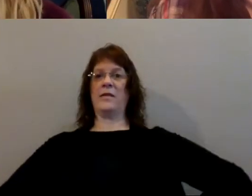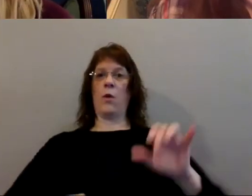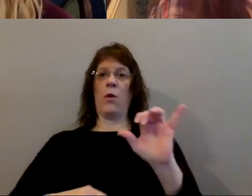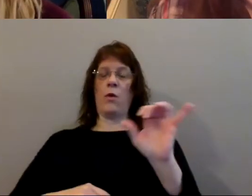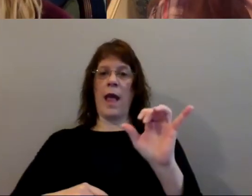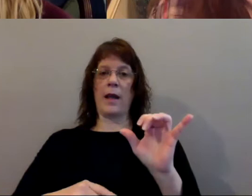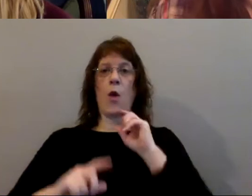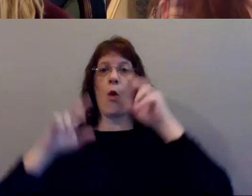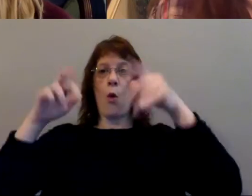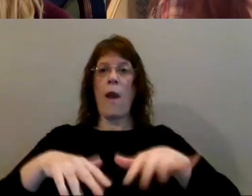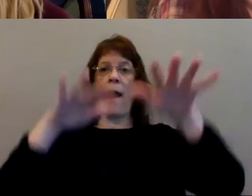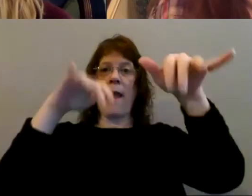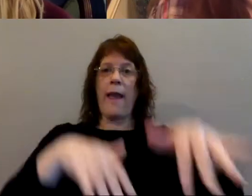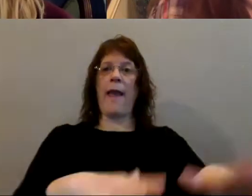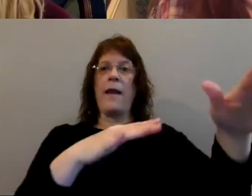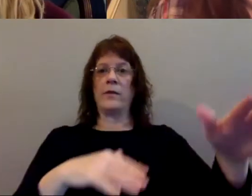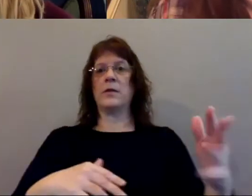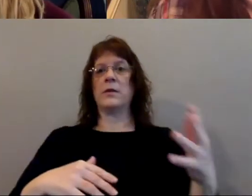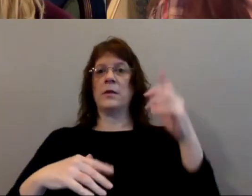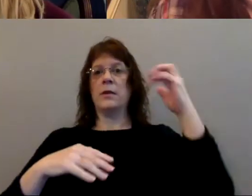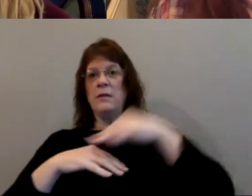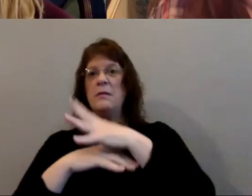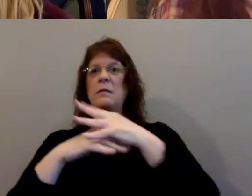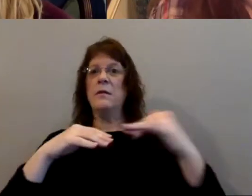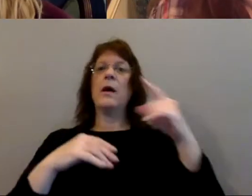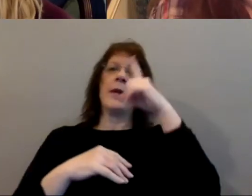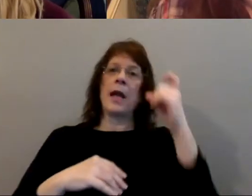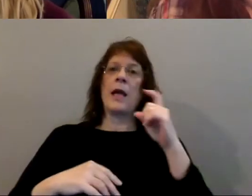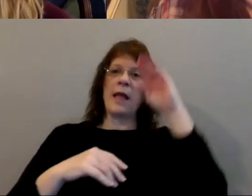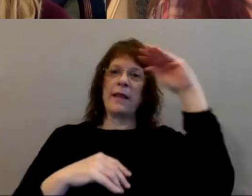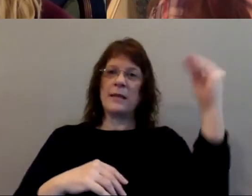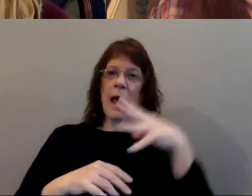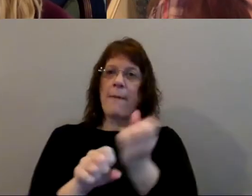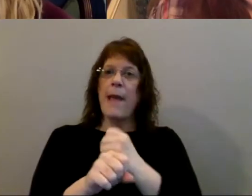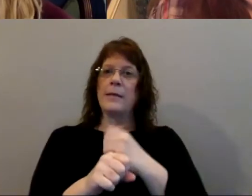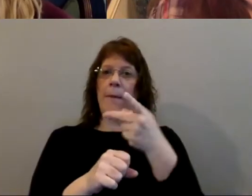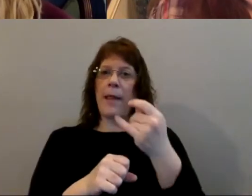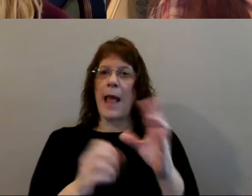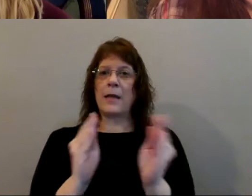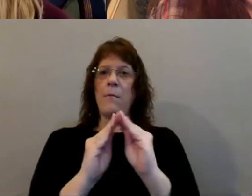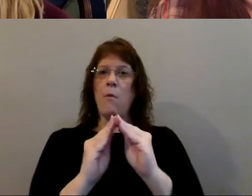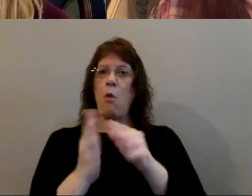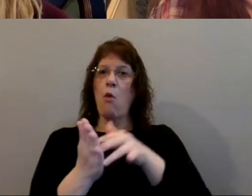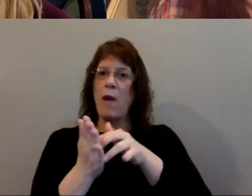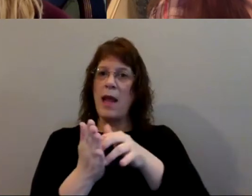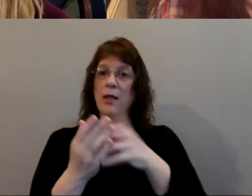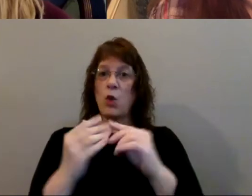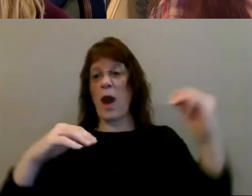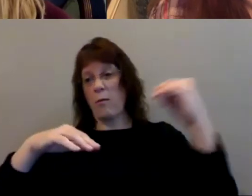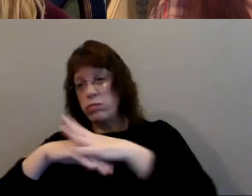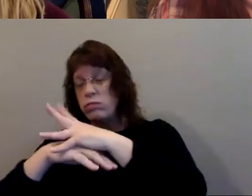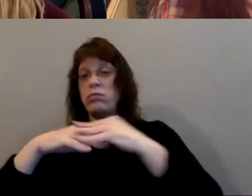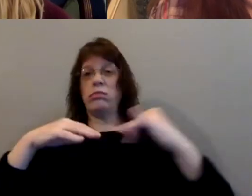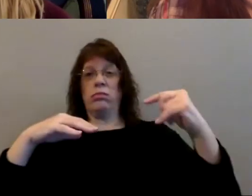crashing of waves because sunlight weakens the plastic. So then when it's like beating against the beach, it breaks down into those smaller fragments